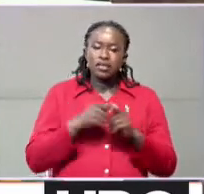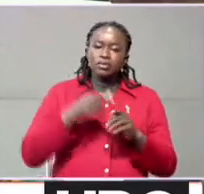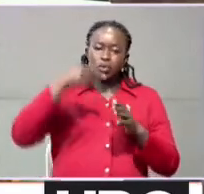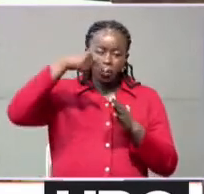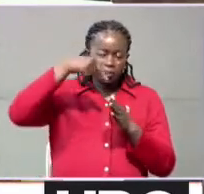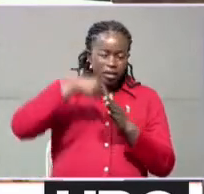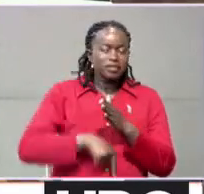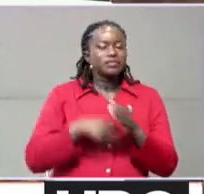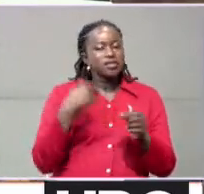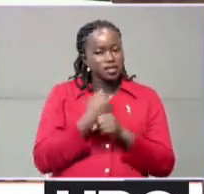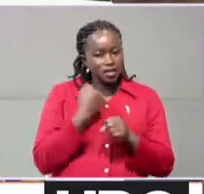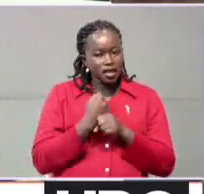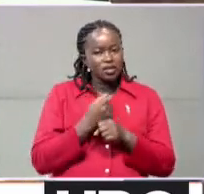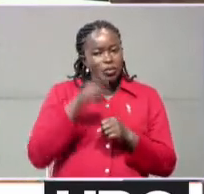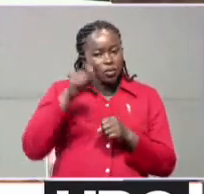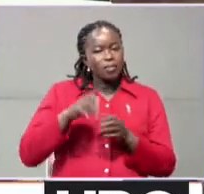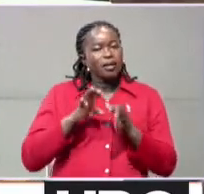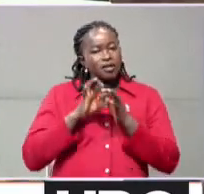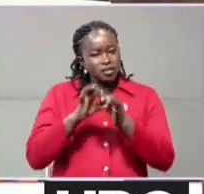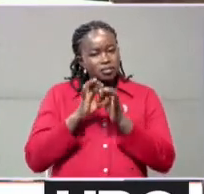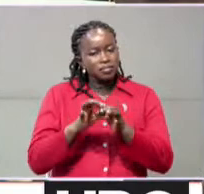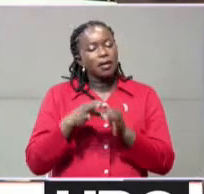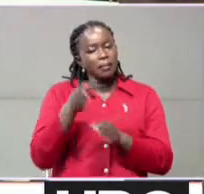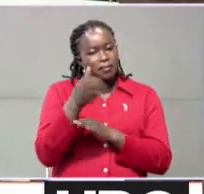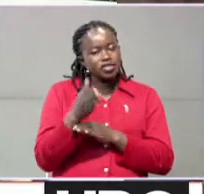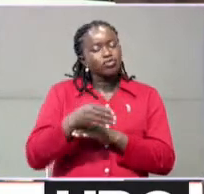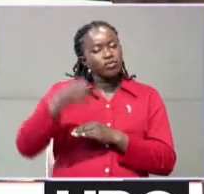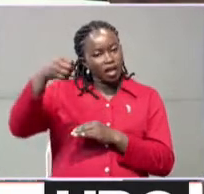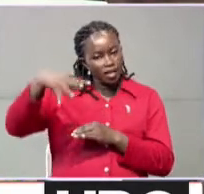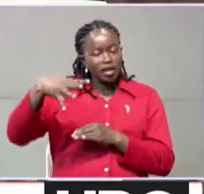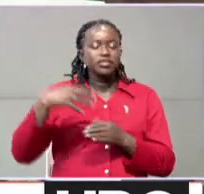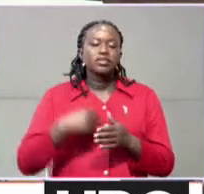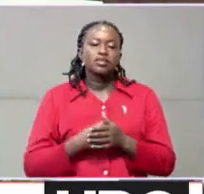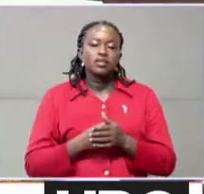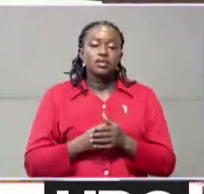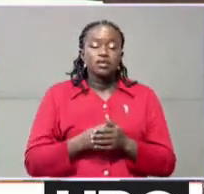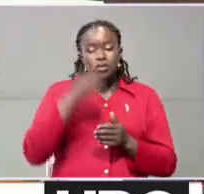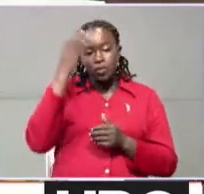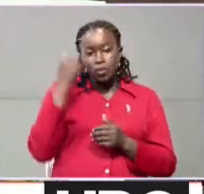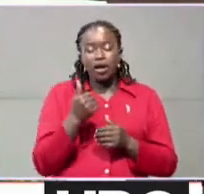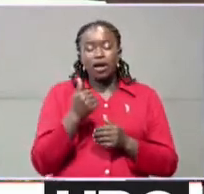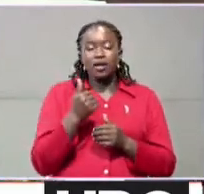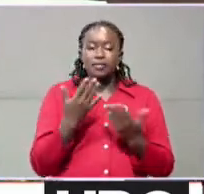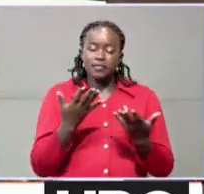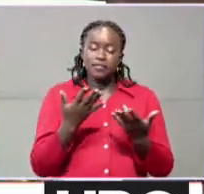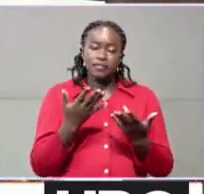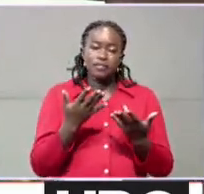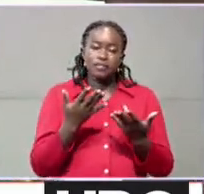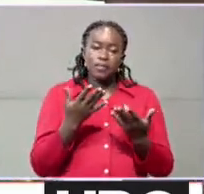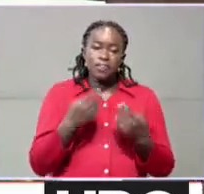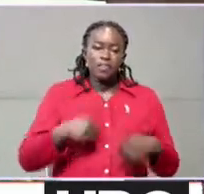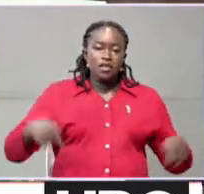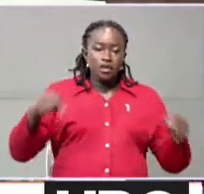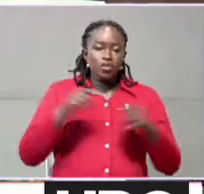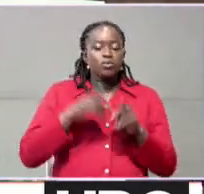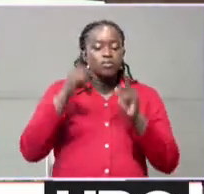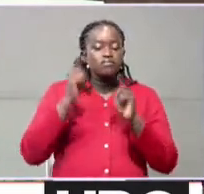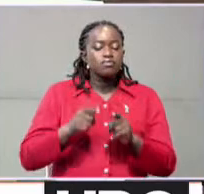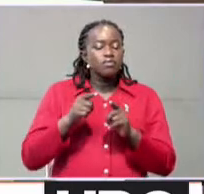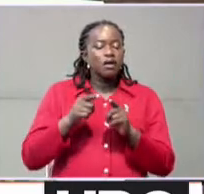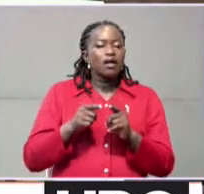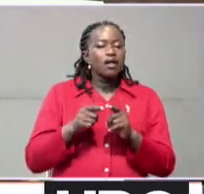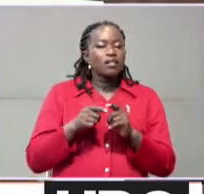done we need to link up with the minister of energy so that we get to the root cause and